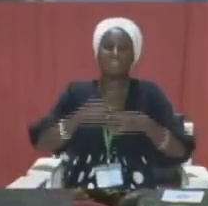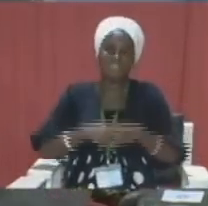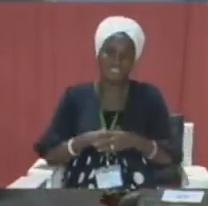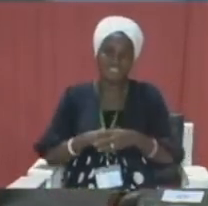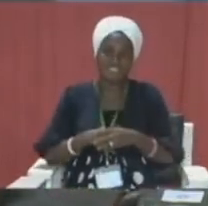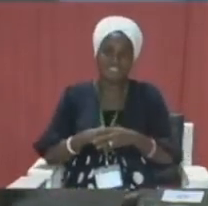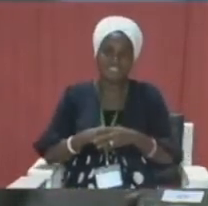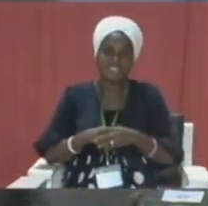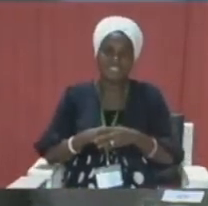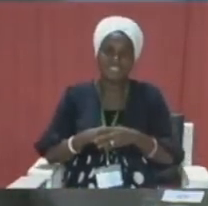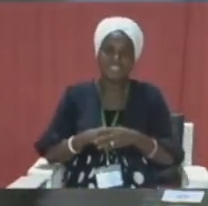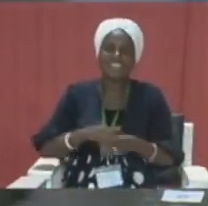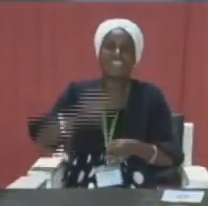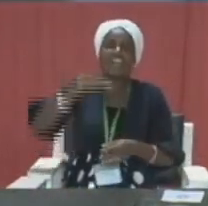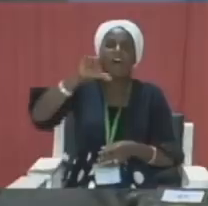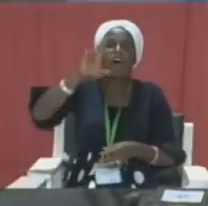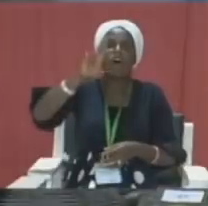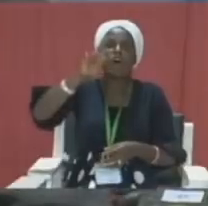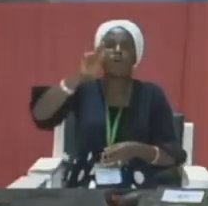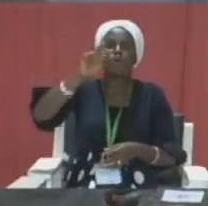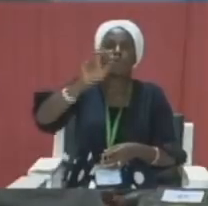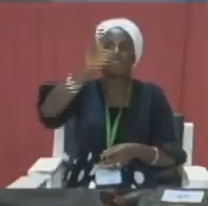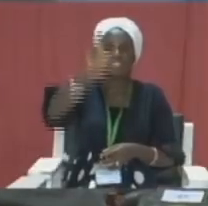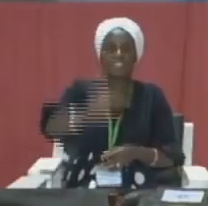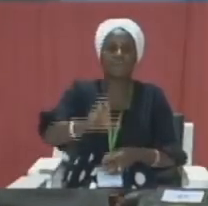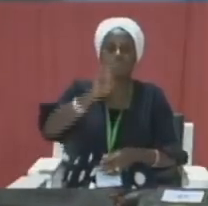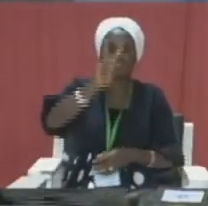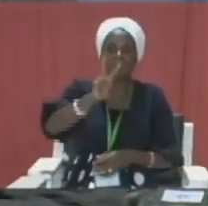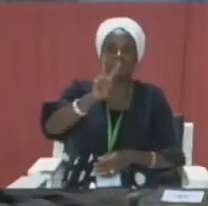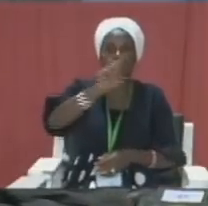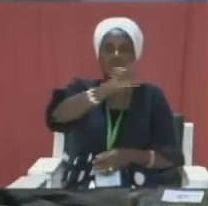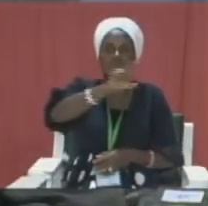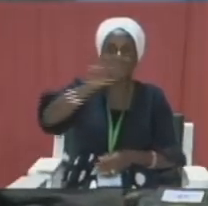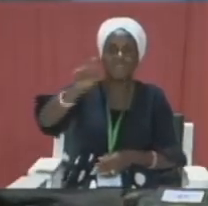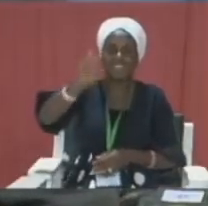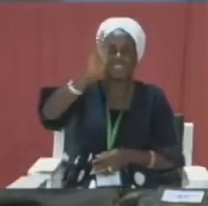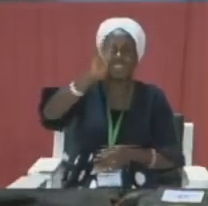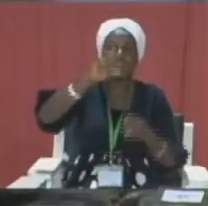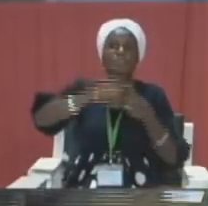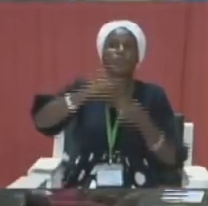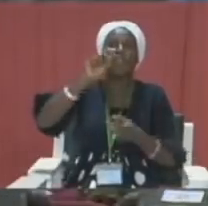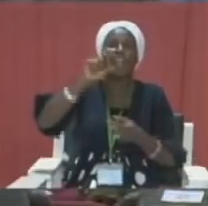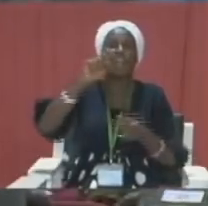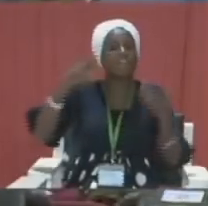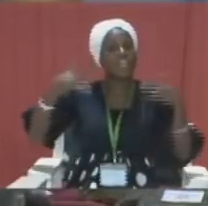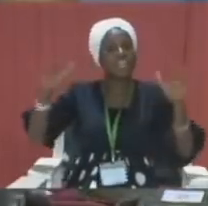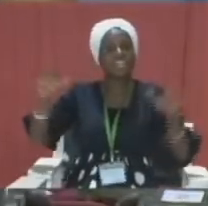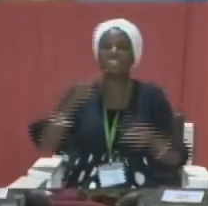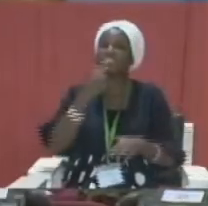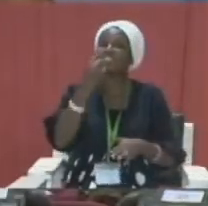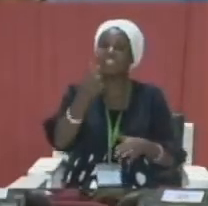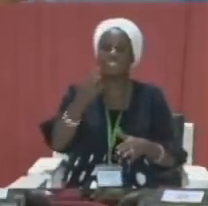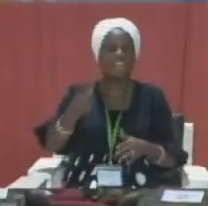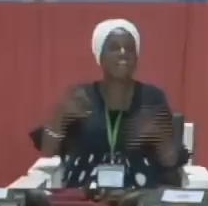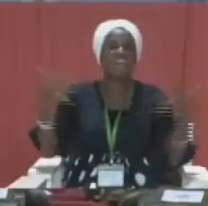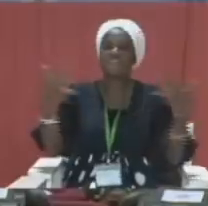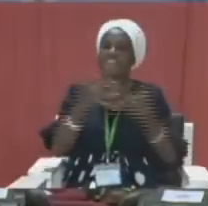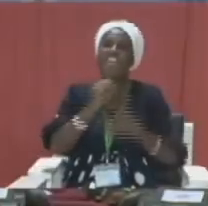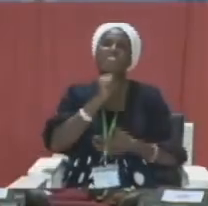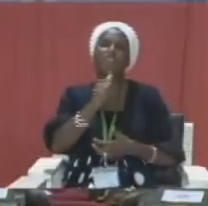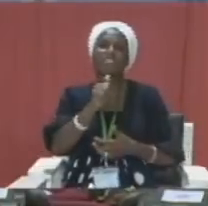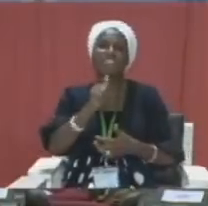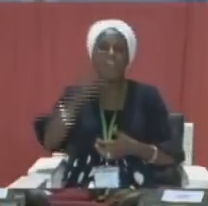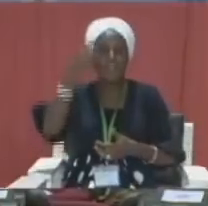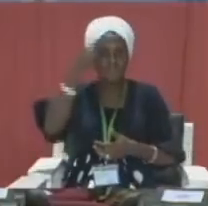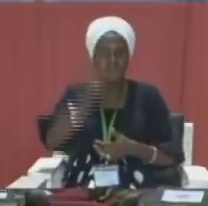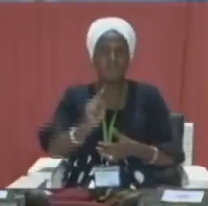In St. Luke chapter 2, verse 10 to 11, the angel said unto them, fear not, for behold, I